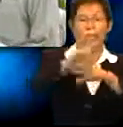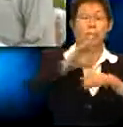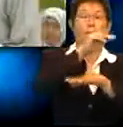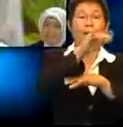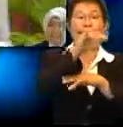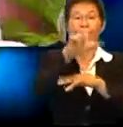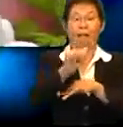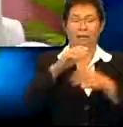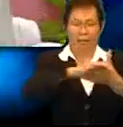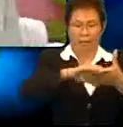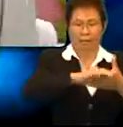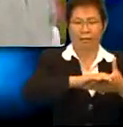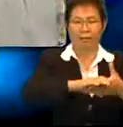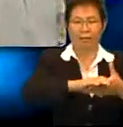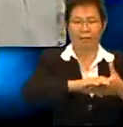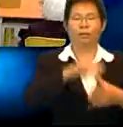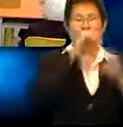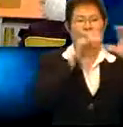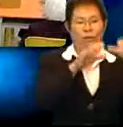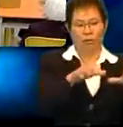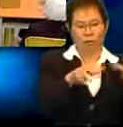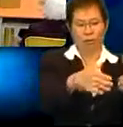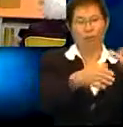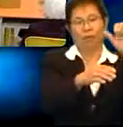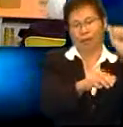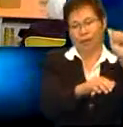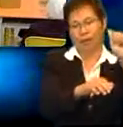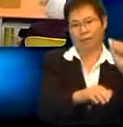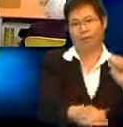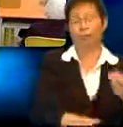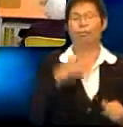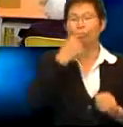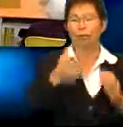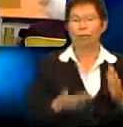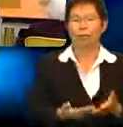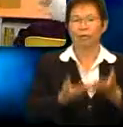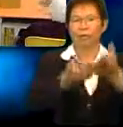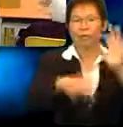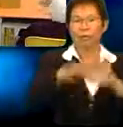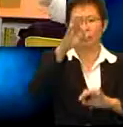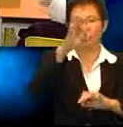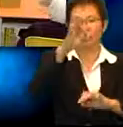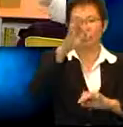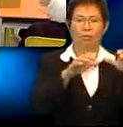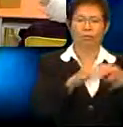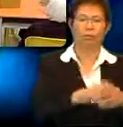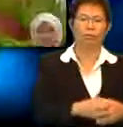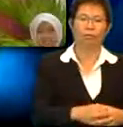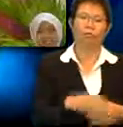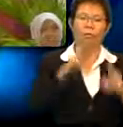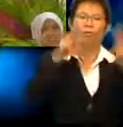cards. Who would like to present their findings? Group A. Group A. Okay. Sir, we would like to present our